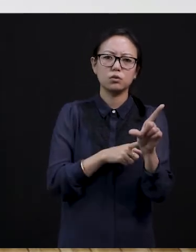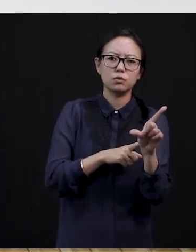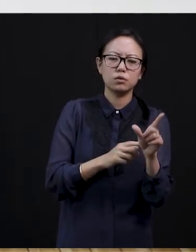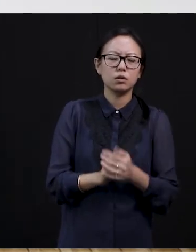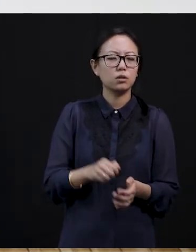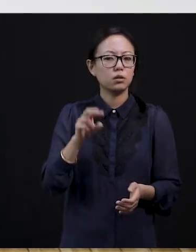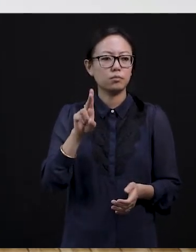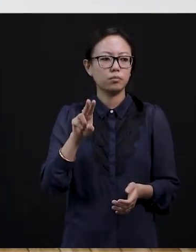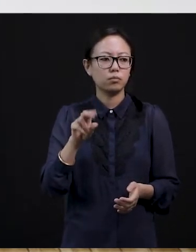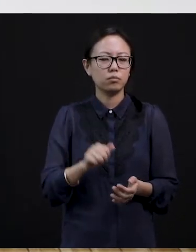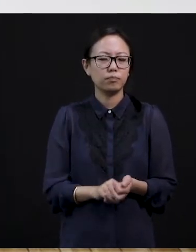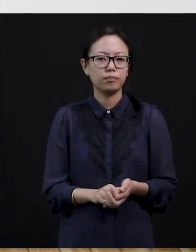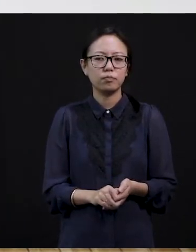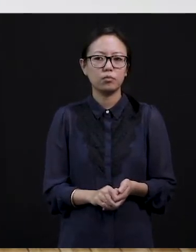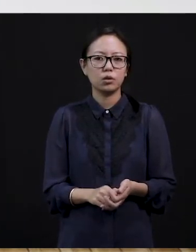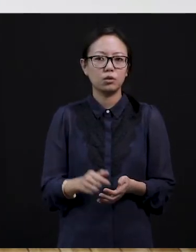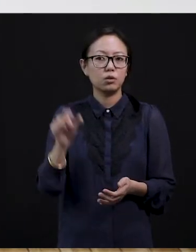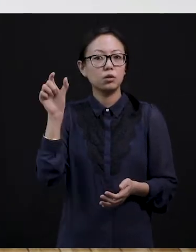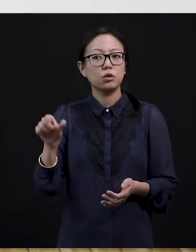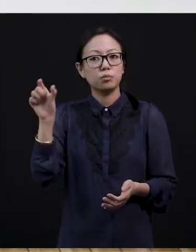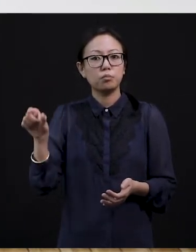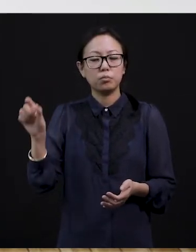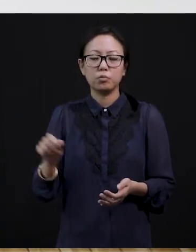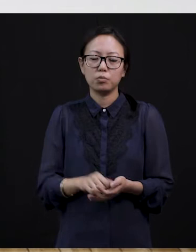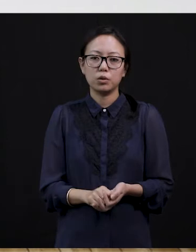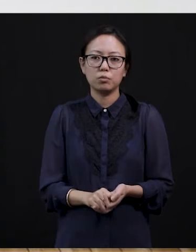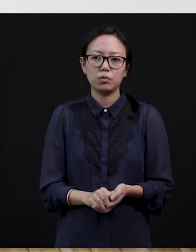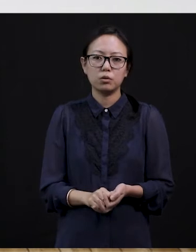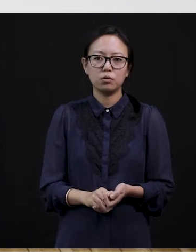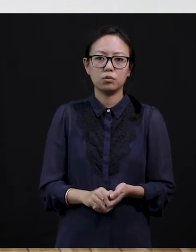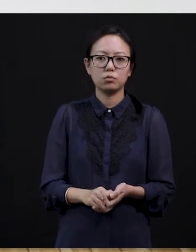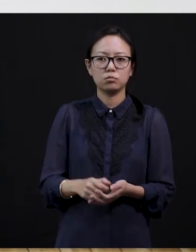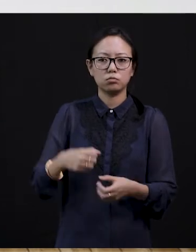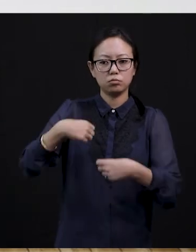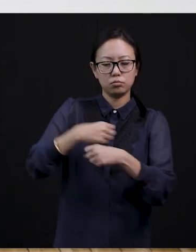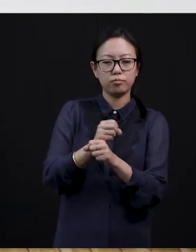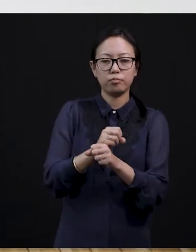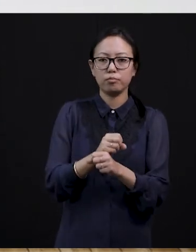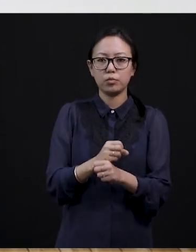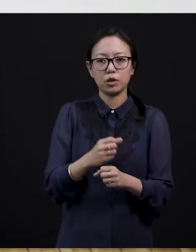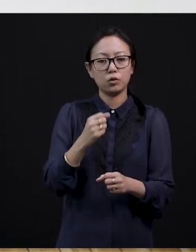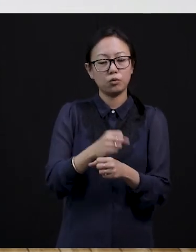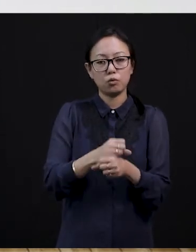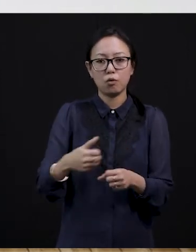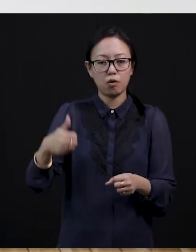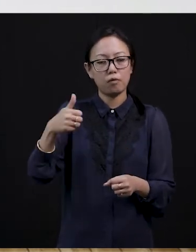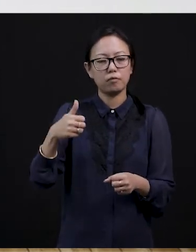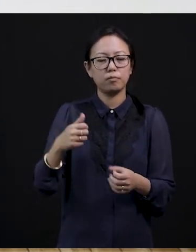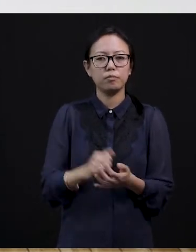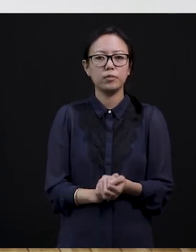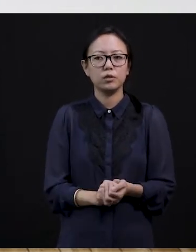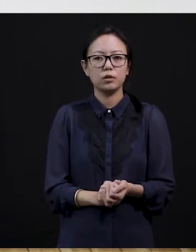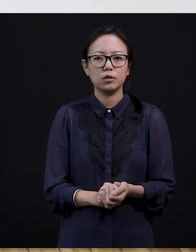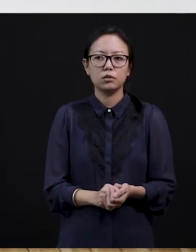people, it is by the people and for the people. So it's the people who make the government. Because it's the people who are making